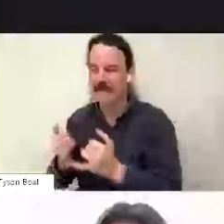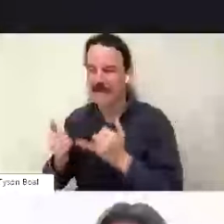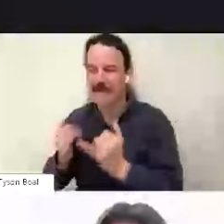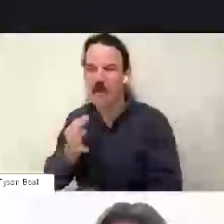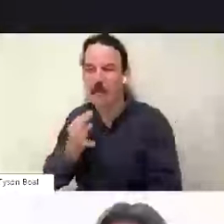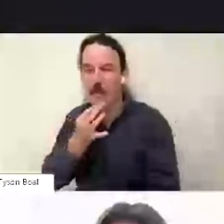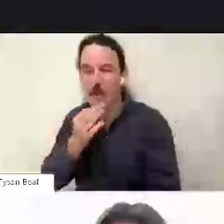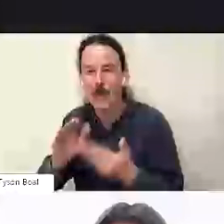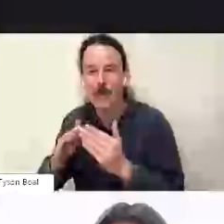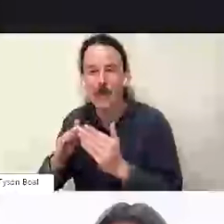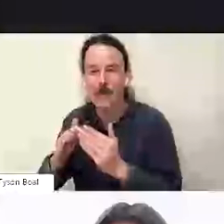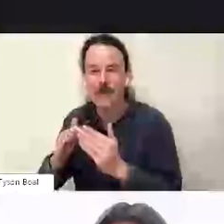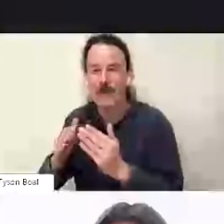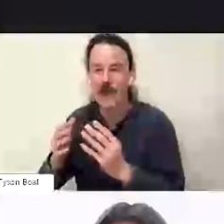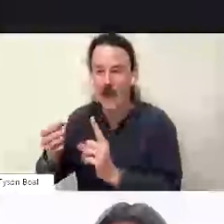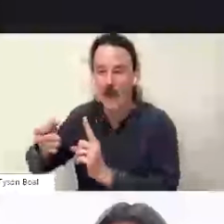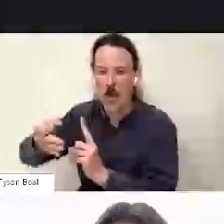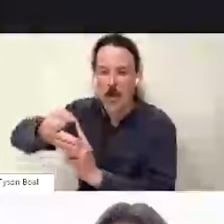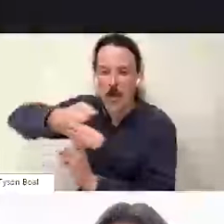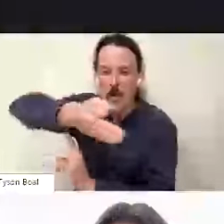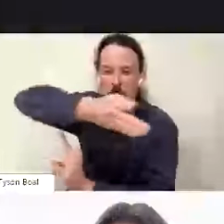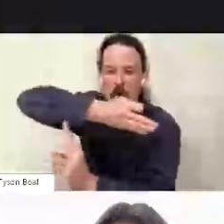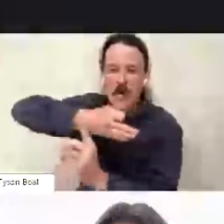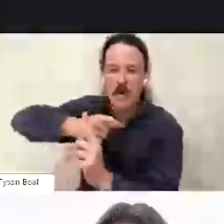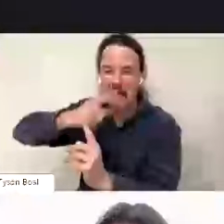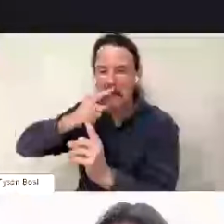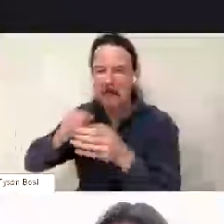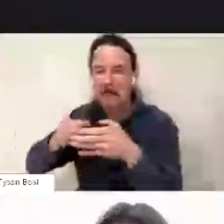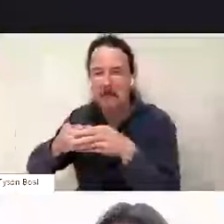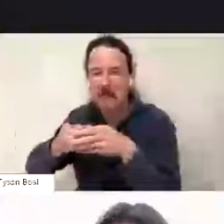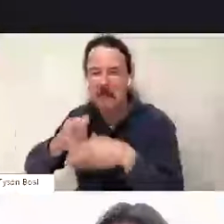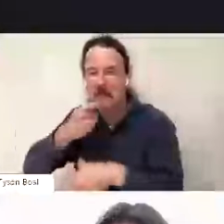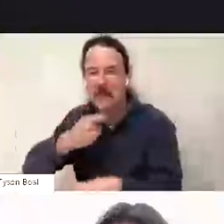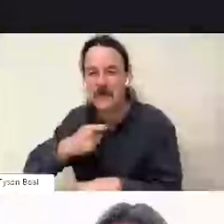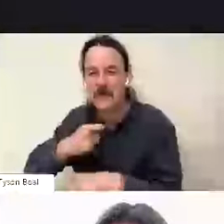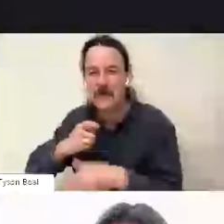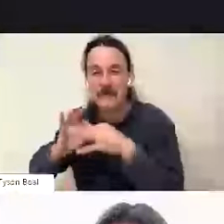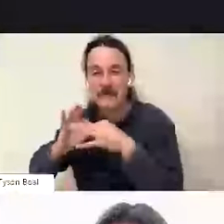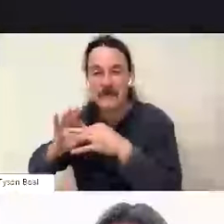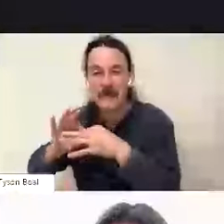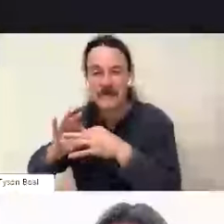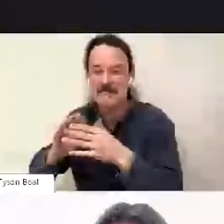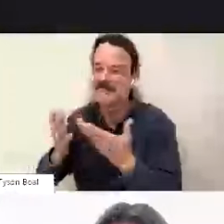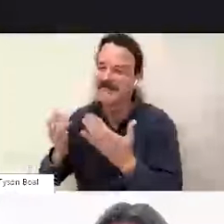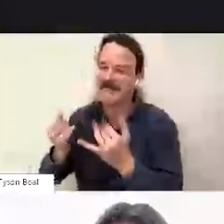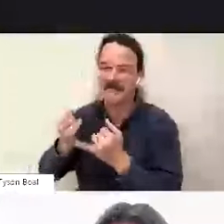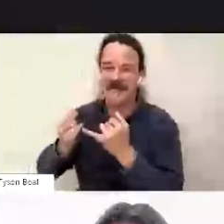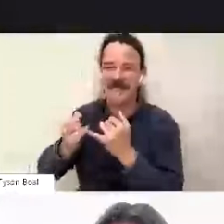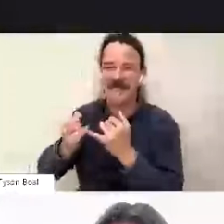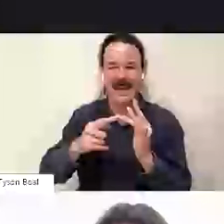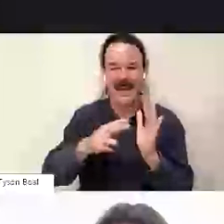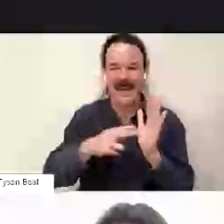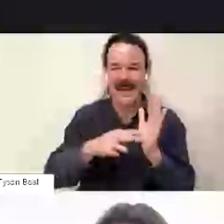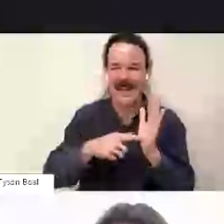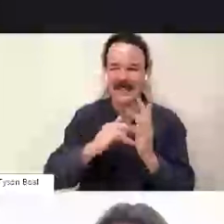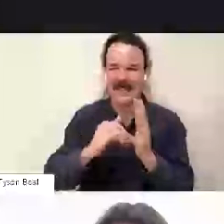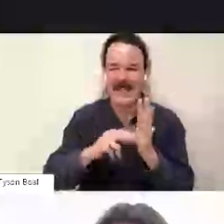people. And relations are very intense, and people all know each other very